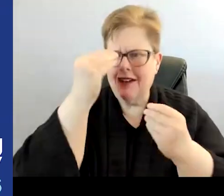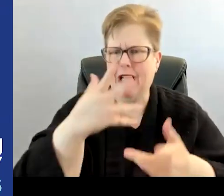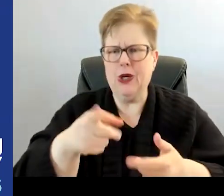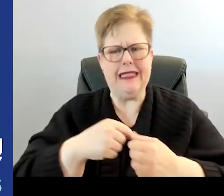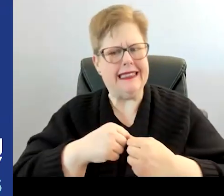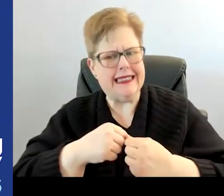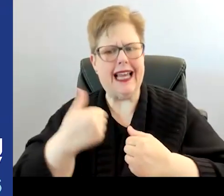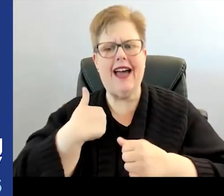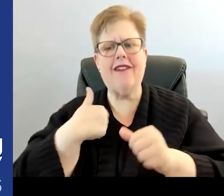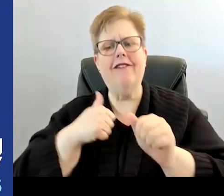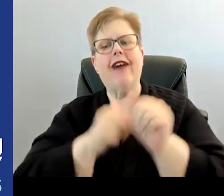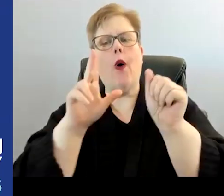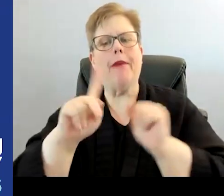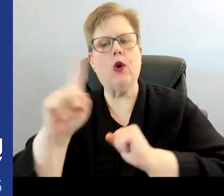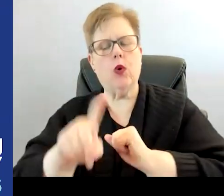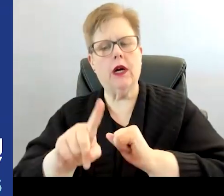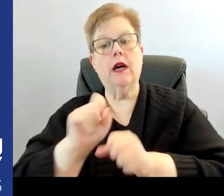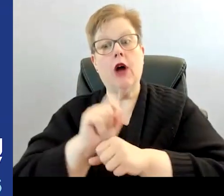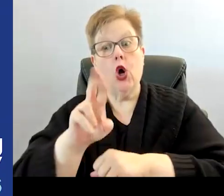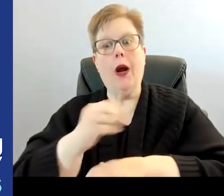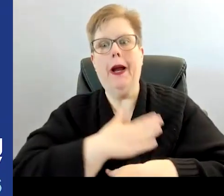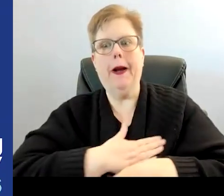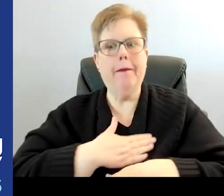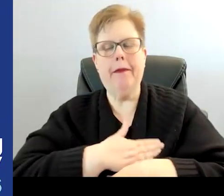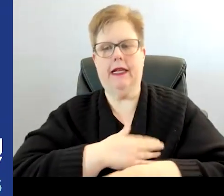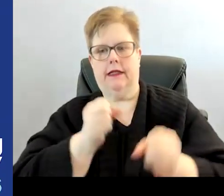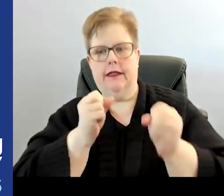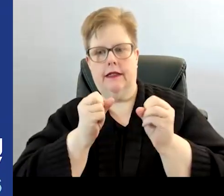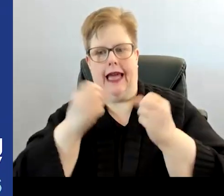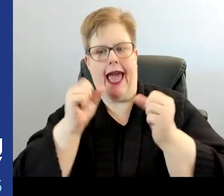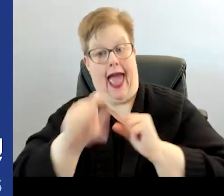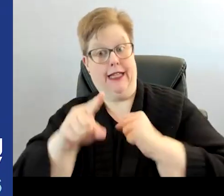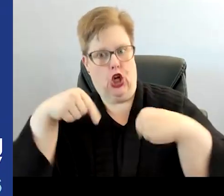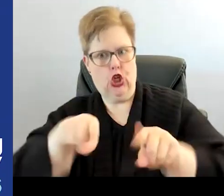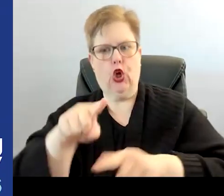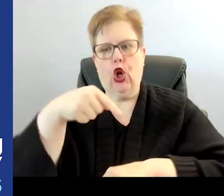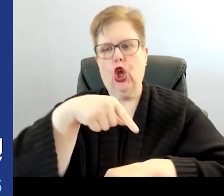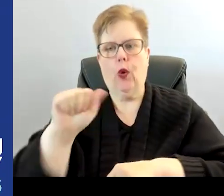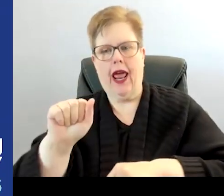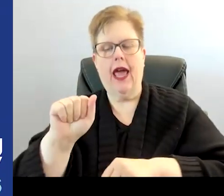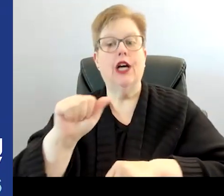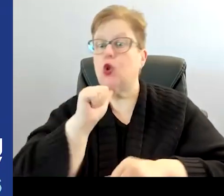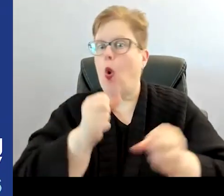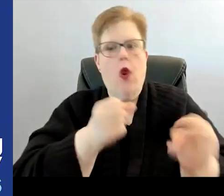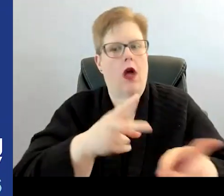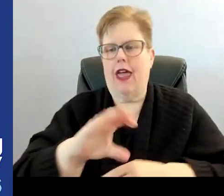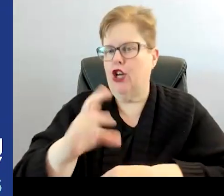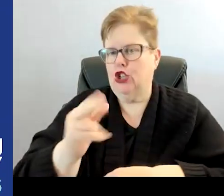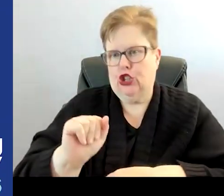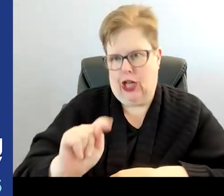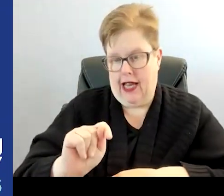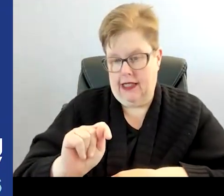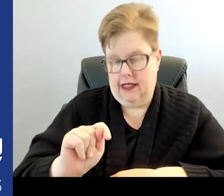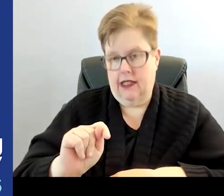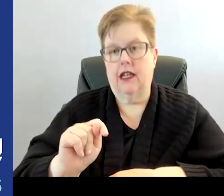you have a follow-up question, make sure you ask that in the Q&A rather than in the chat. There